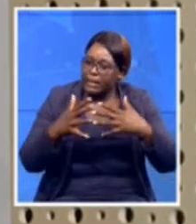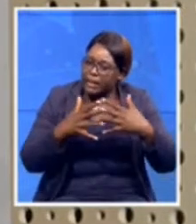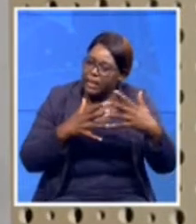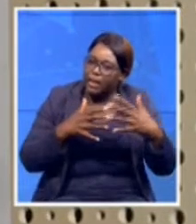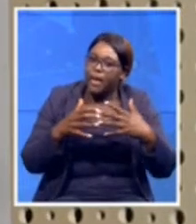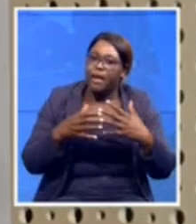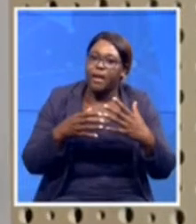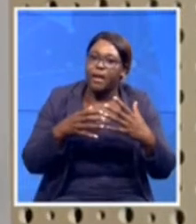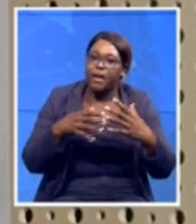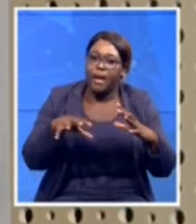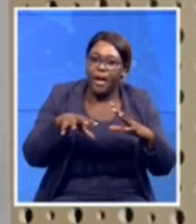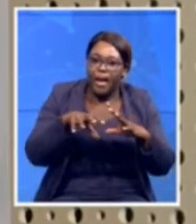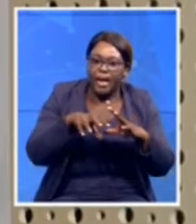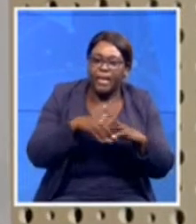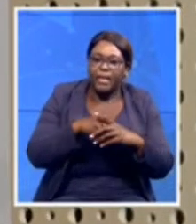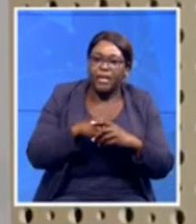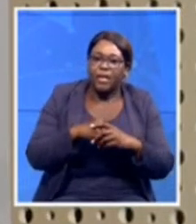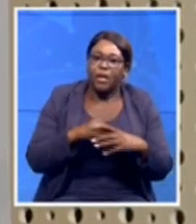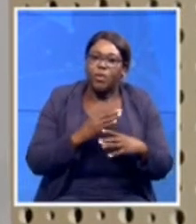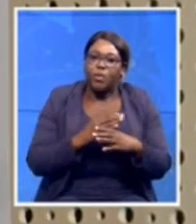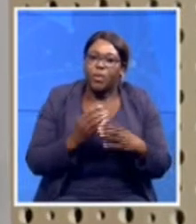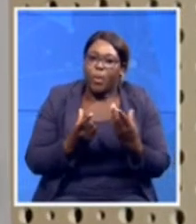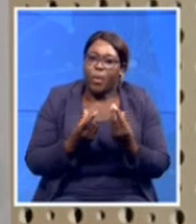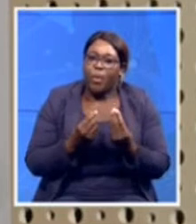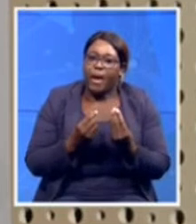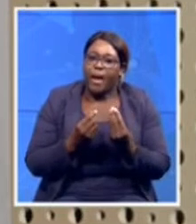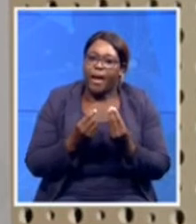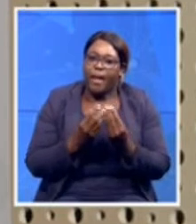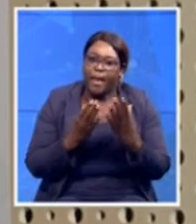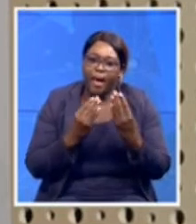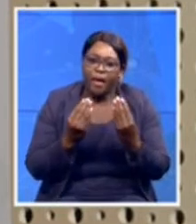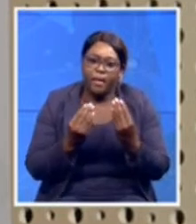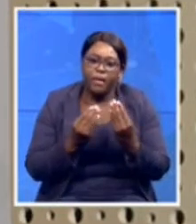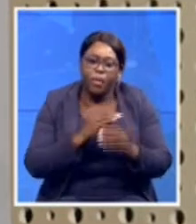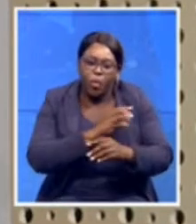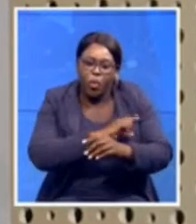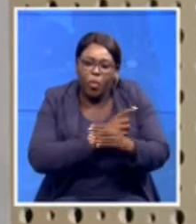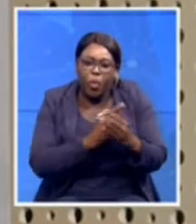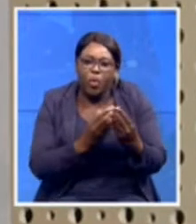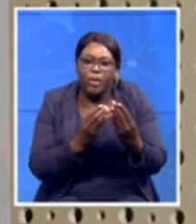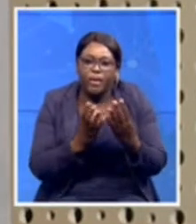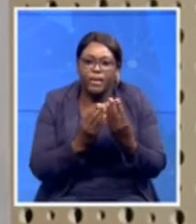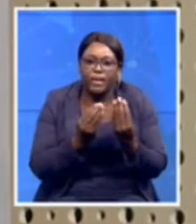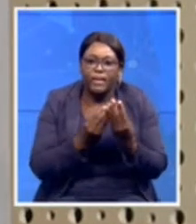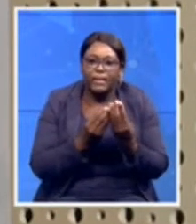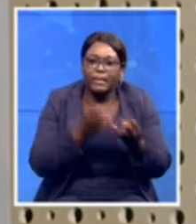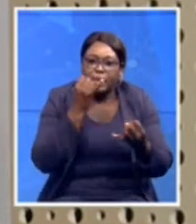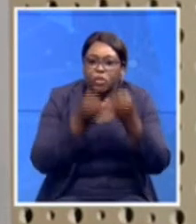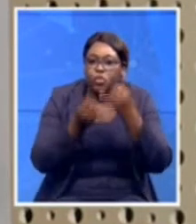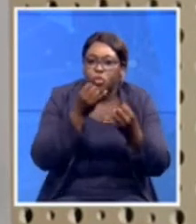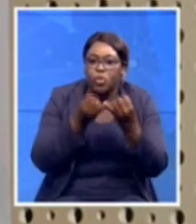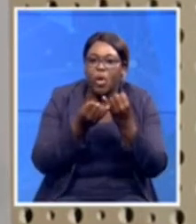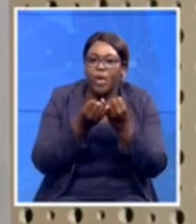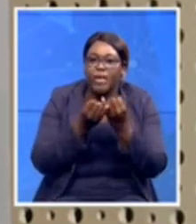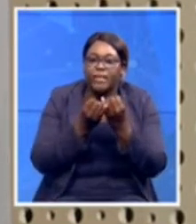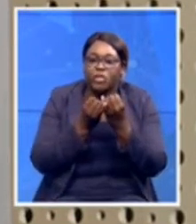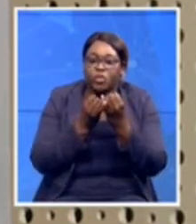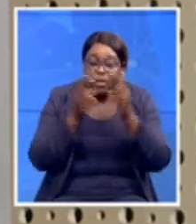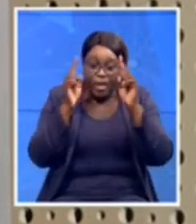of private sexual photos and audiovisual content, as well as